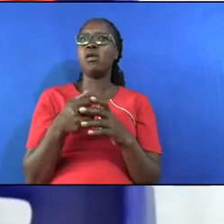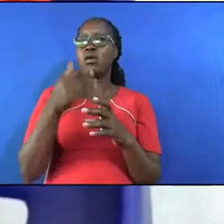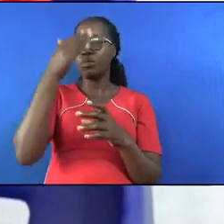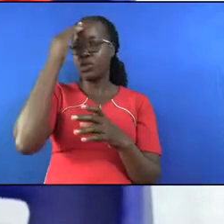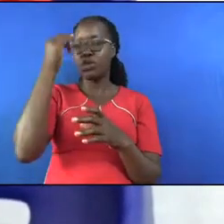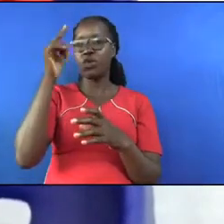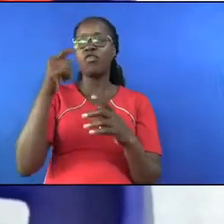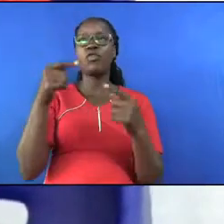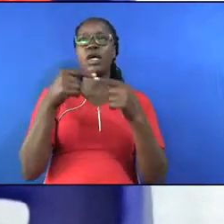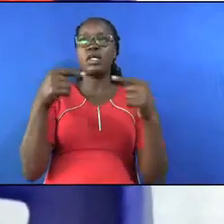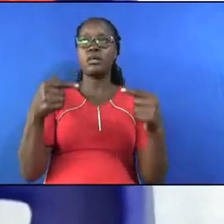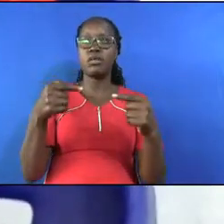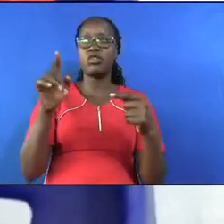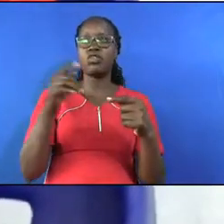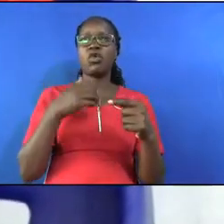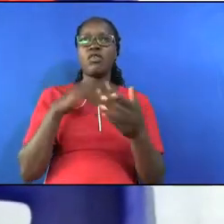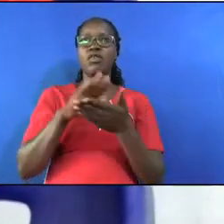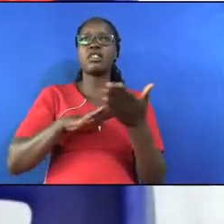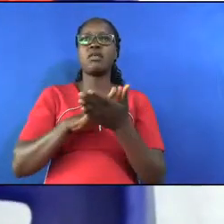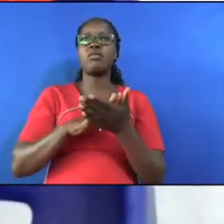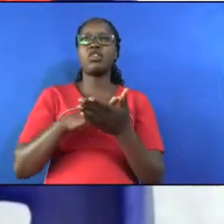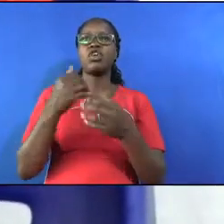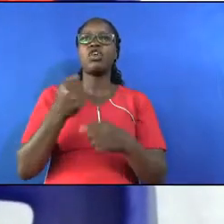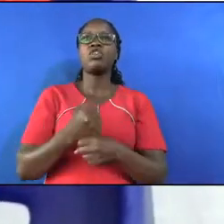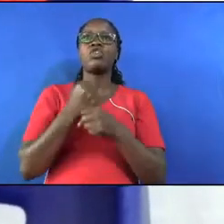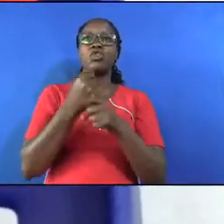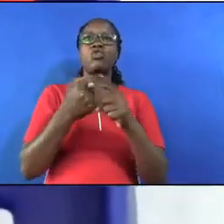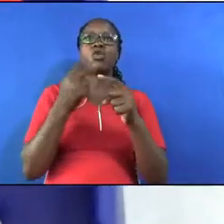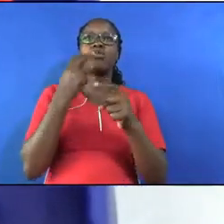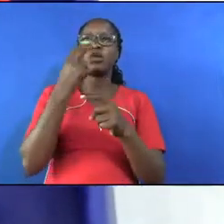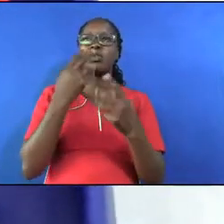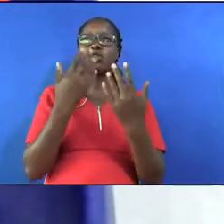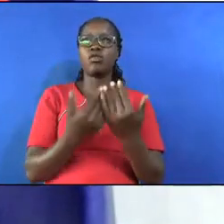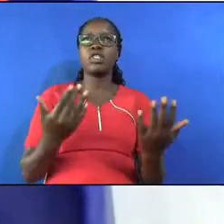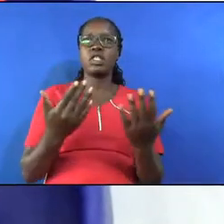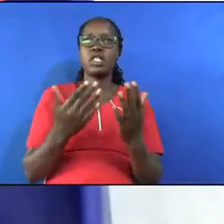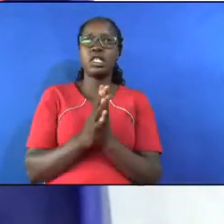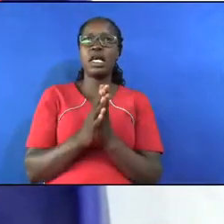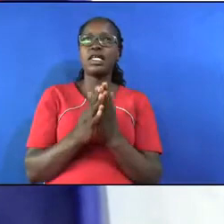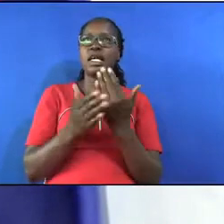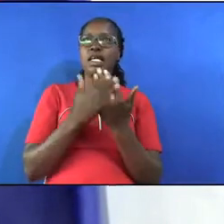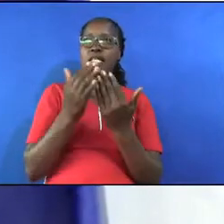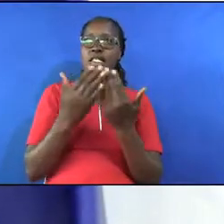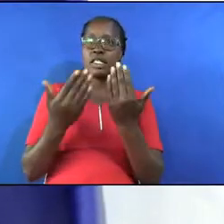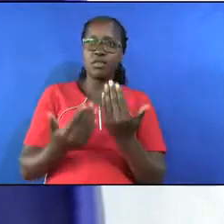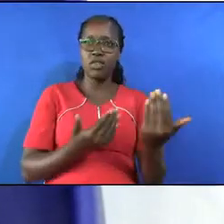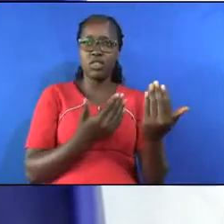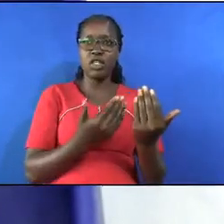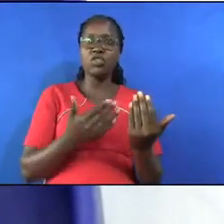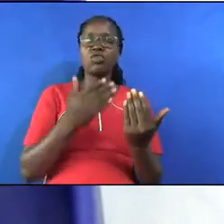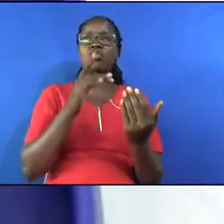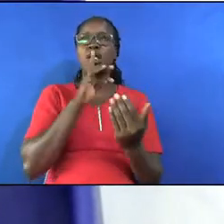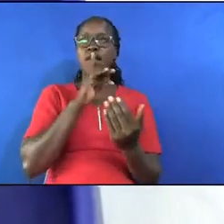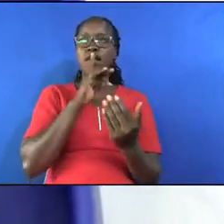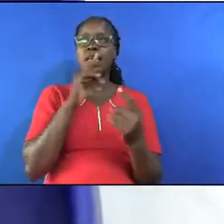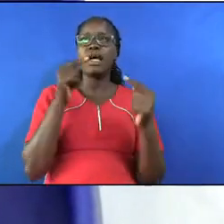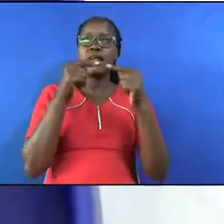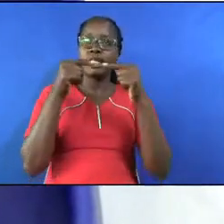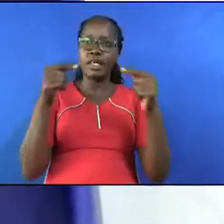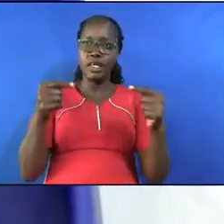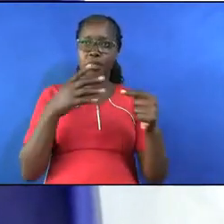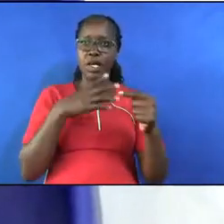ordained praise. Mm-hmm. Because of your enemies, to listen, to silence the